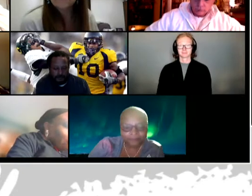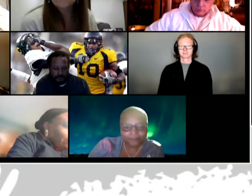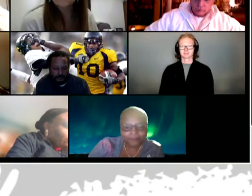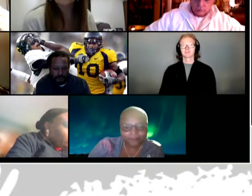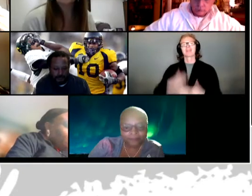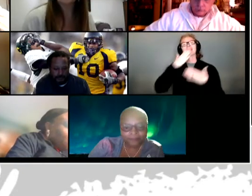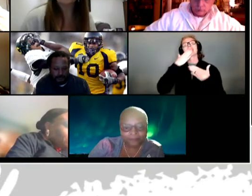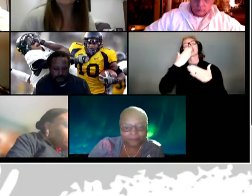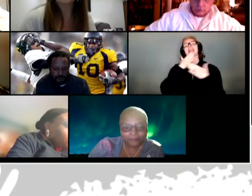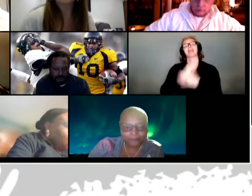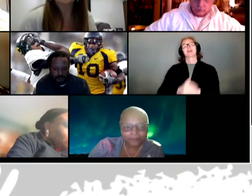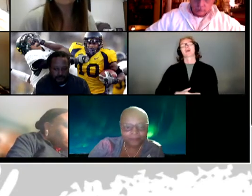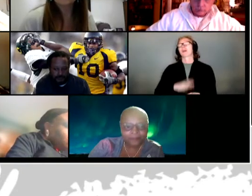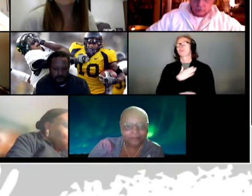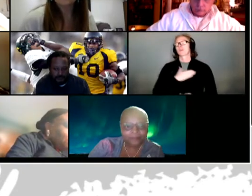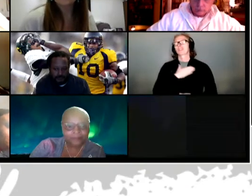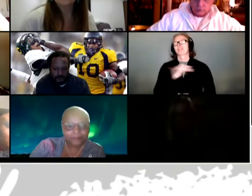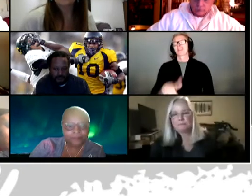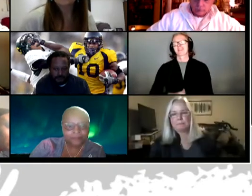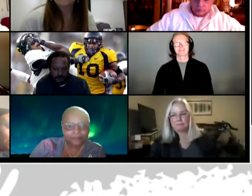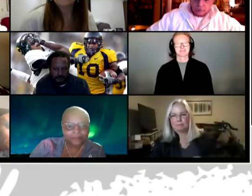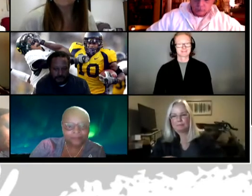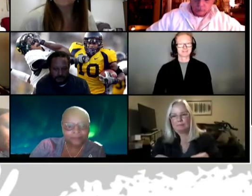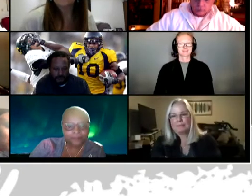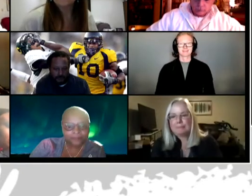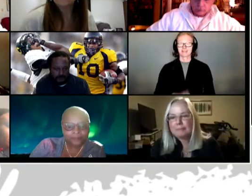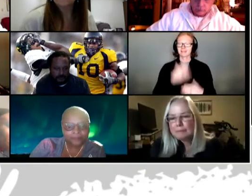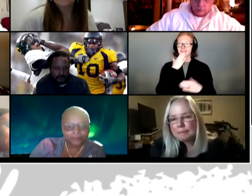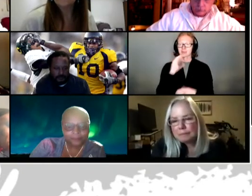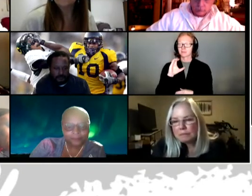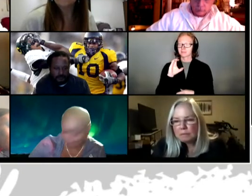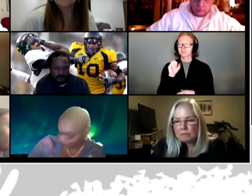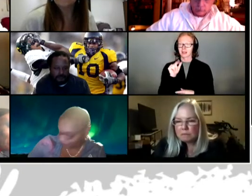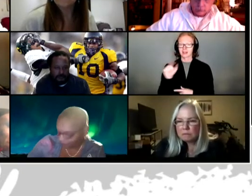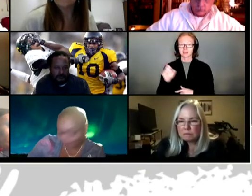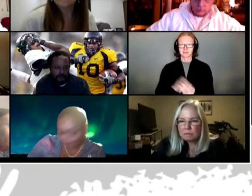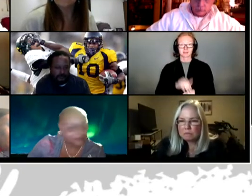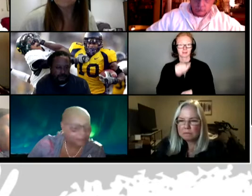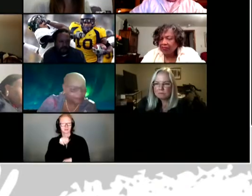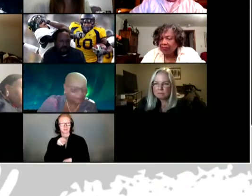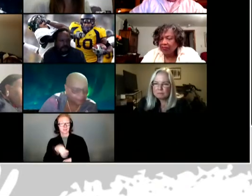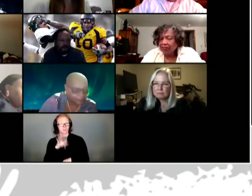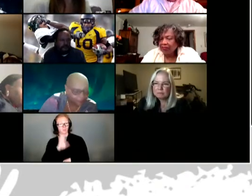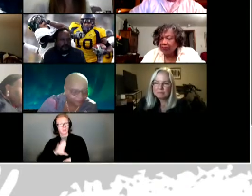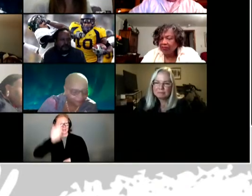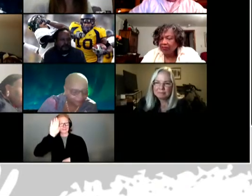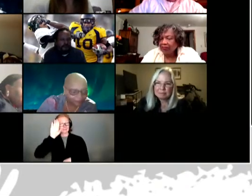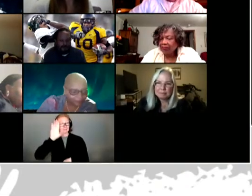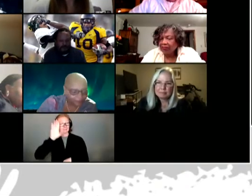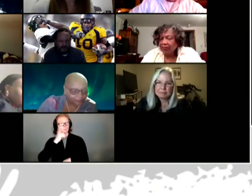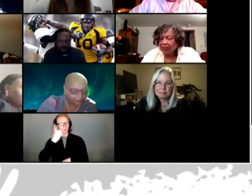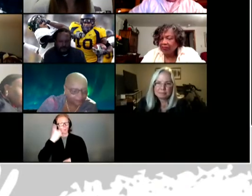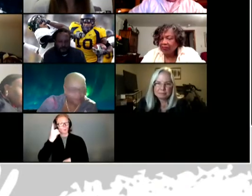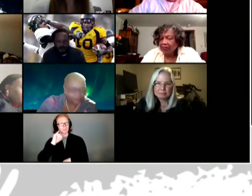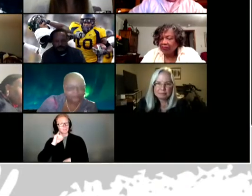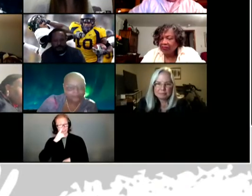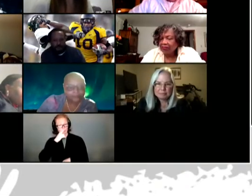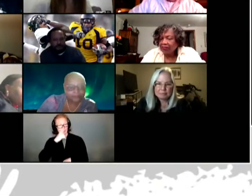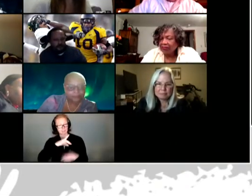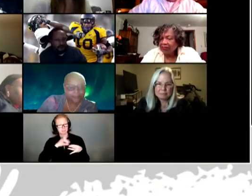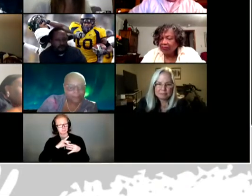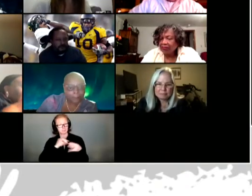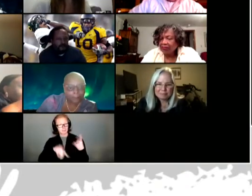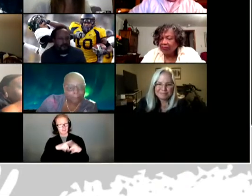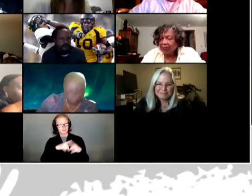Thank you very much. I appreciate that. Thank you, Celeste. Amy, I see that you have a hand up, and I was wondering if you could also talk about the